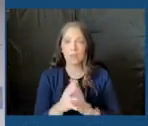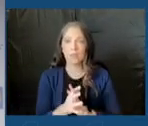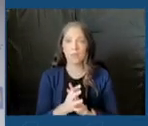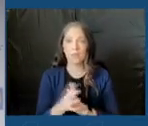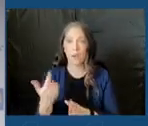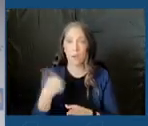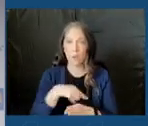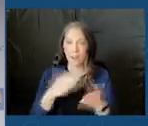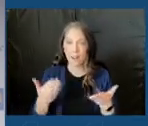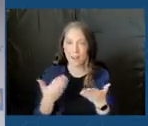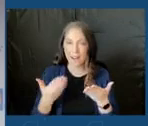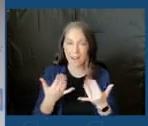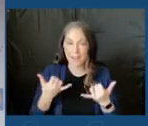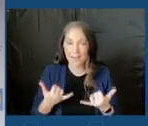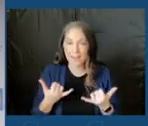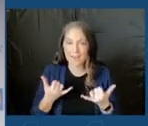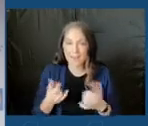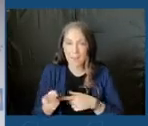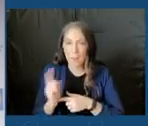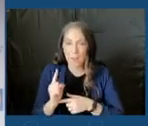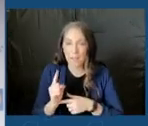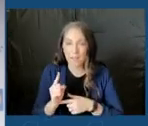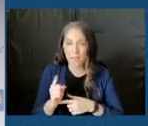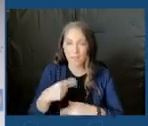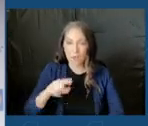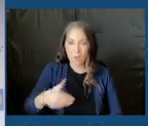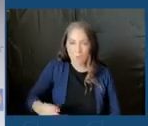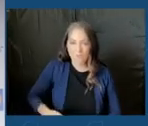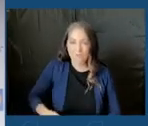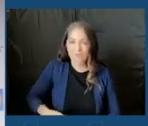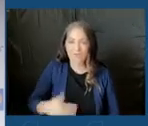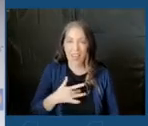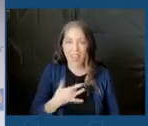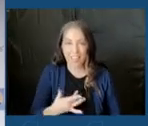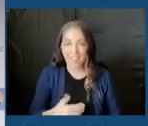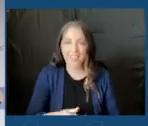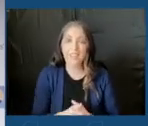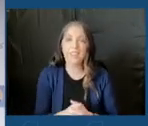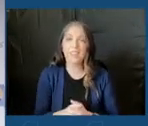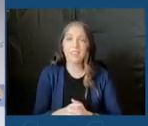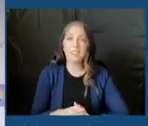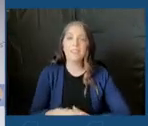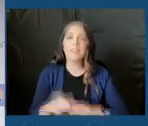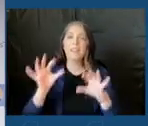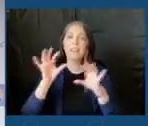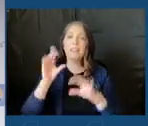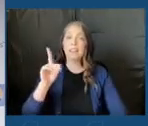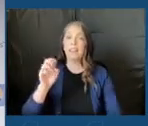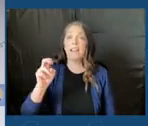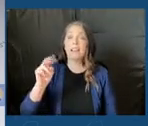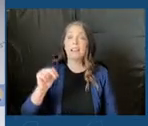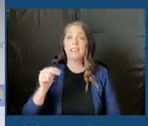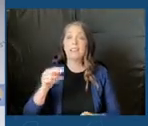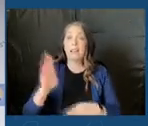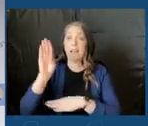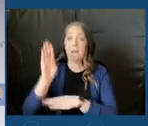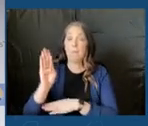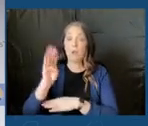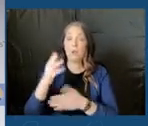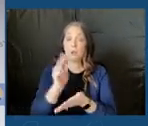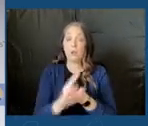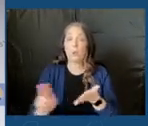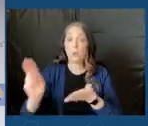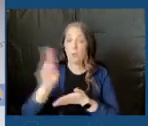it, as do I. Sandro Galea, who is the Dean of the School of Public Health at Boston University, is fond of saying